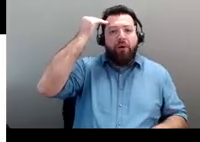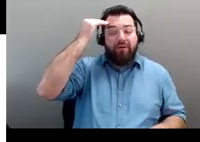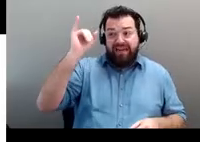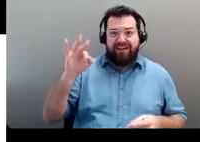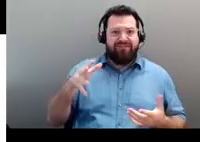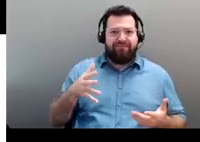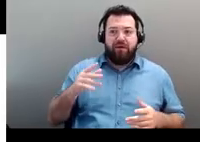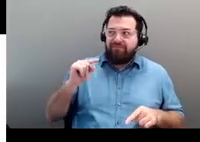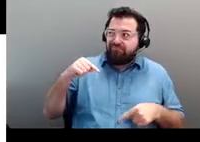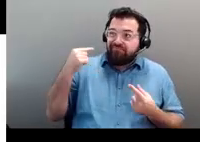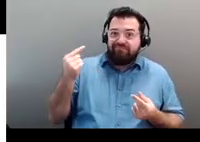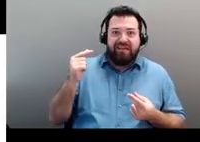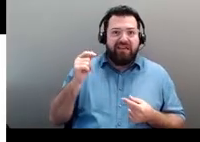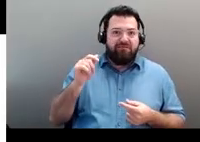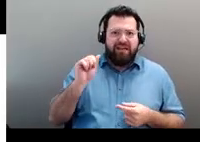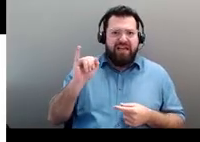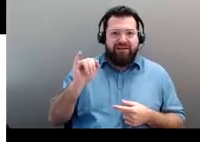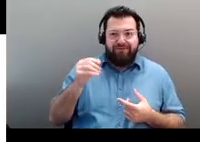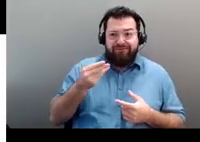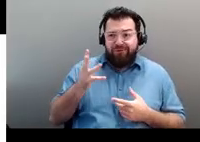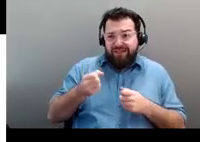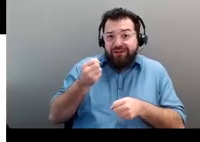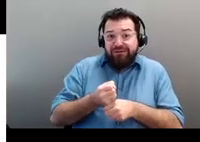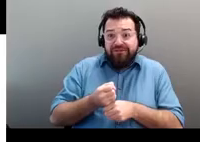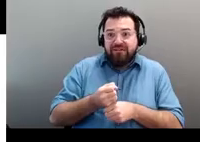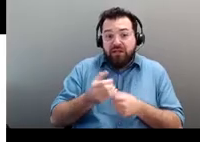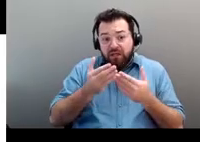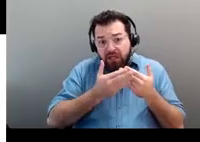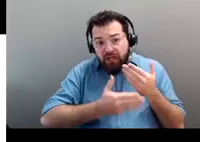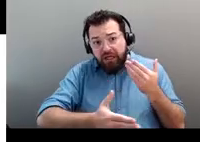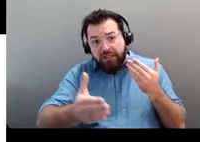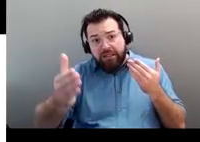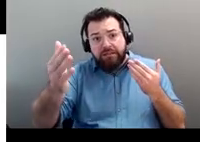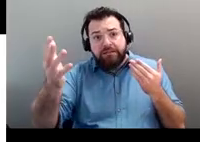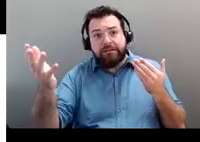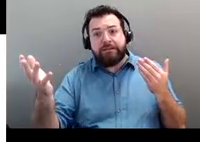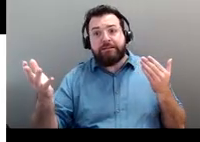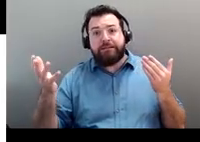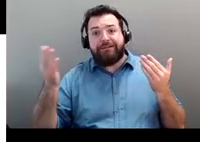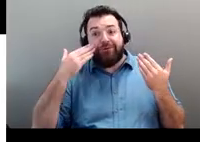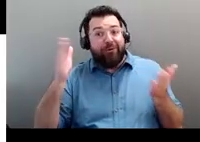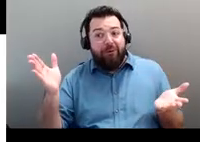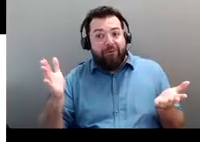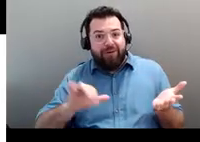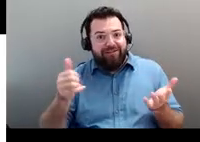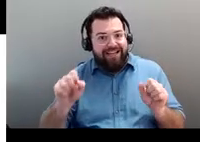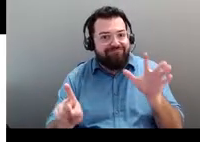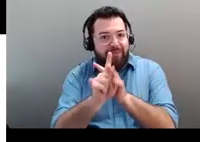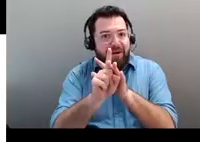in, um, who knows what else can arise. And